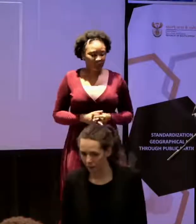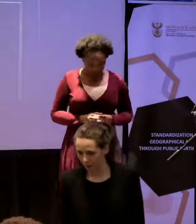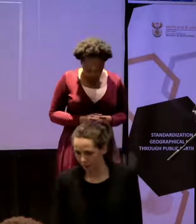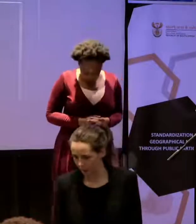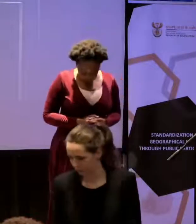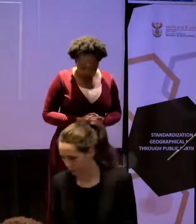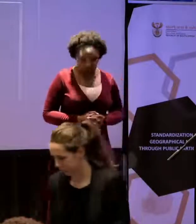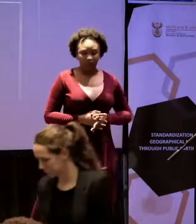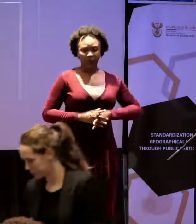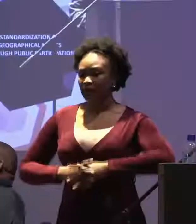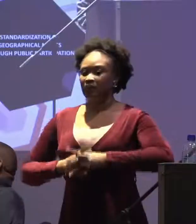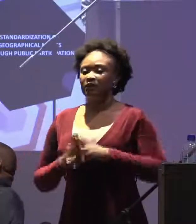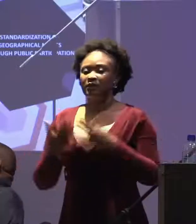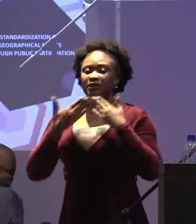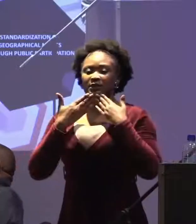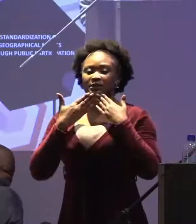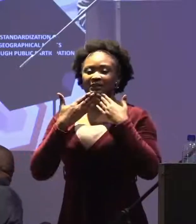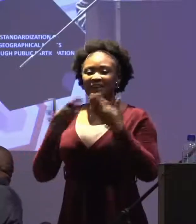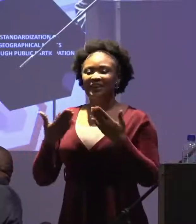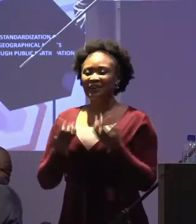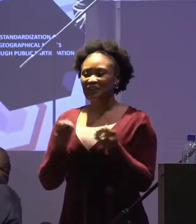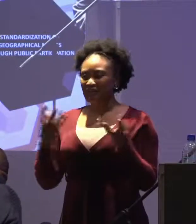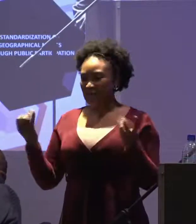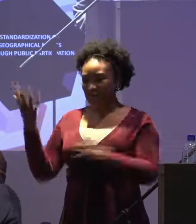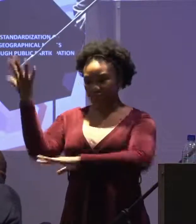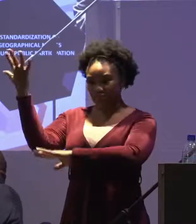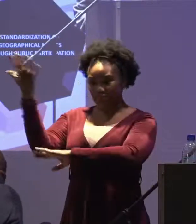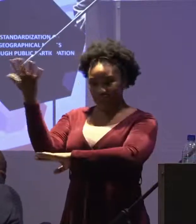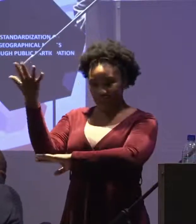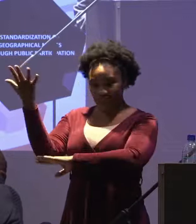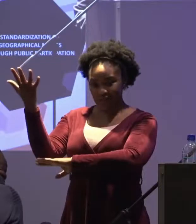Thank you very much for that presentation.